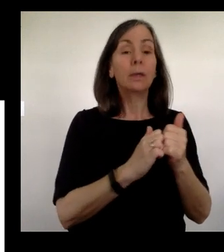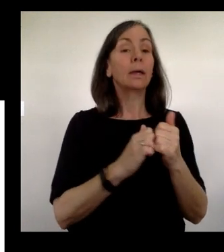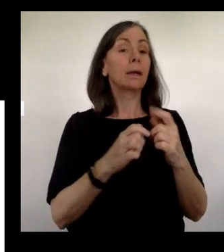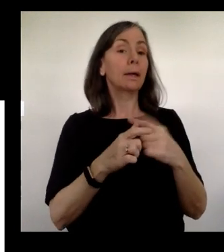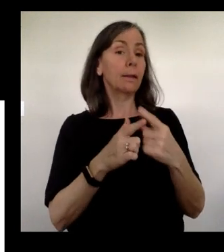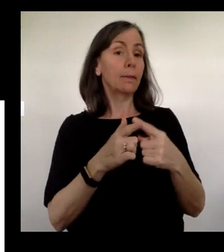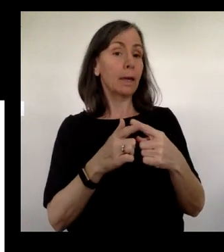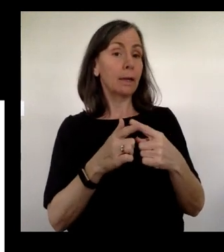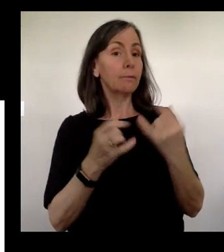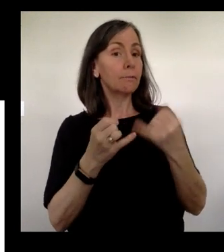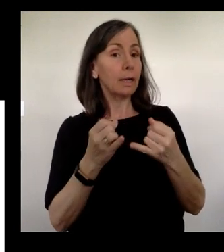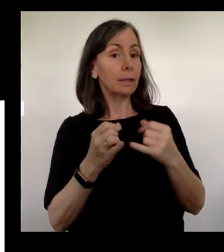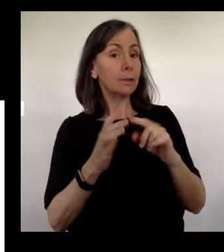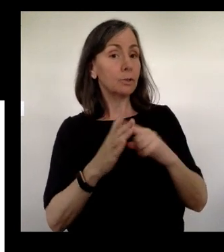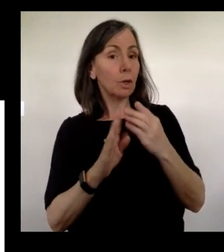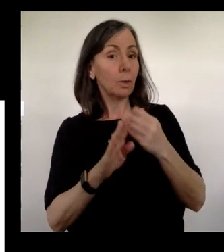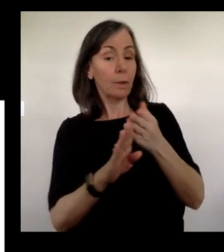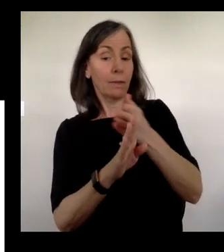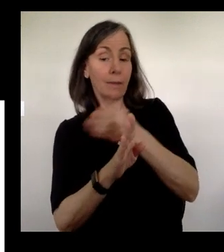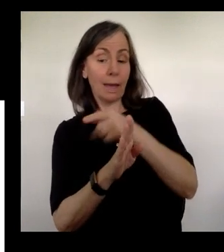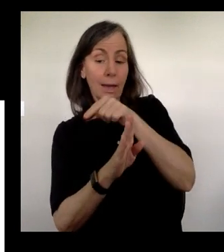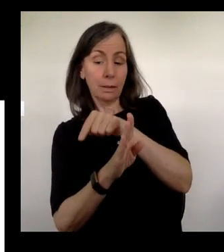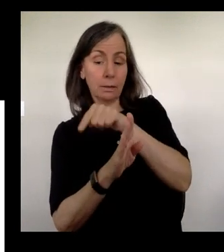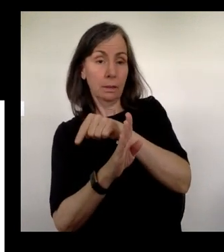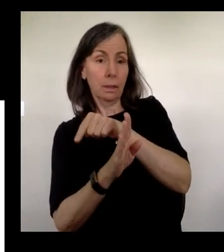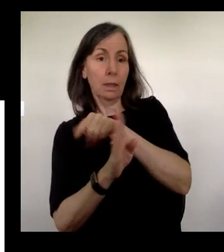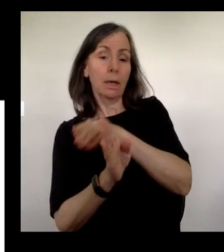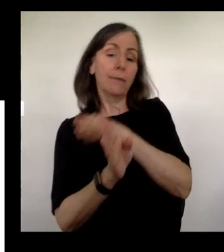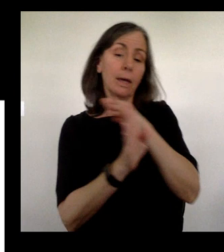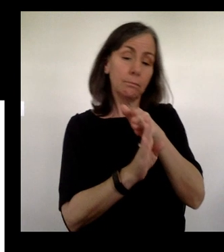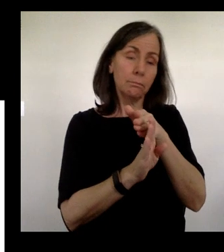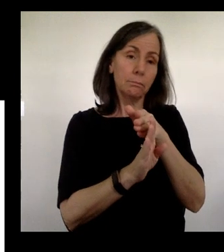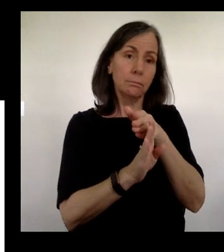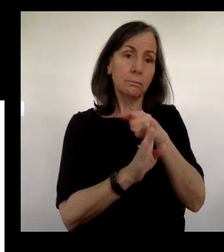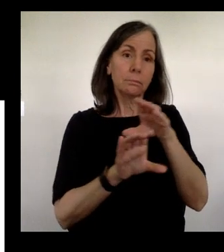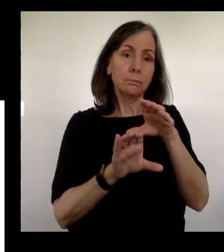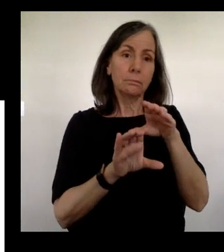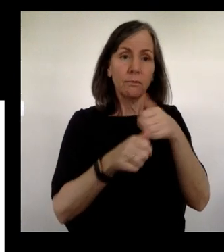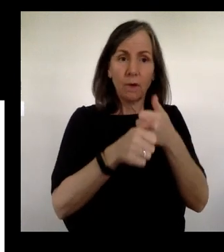start with the previous step and build on that based on the rule that